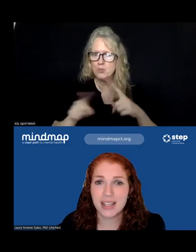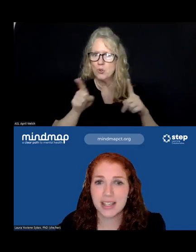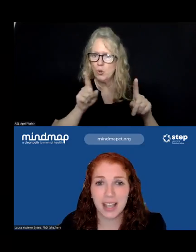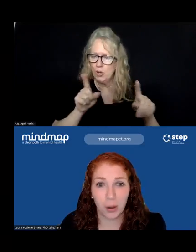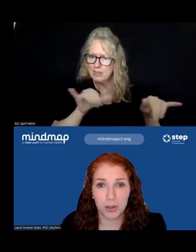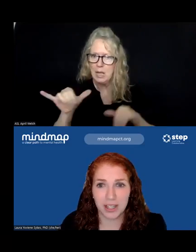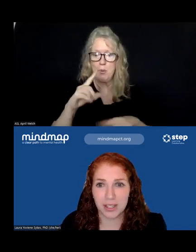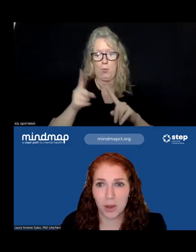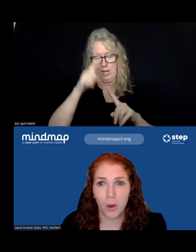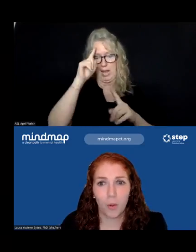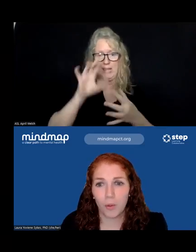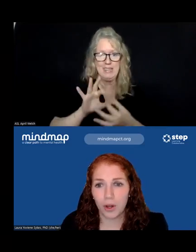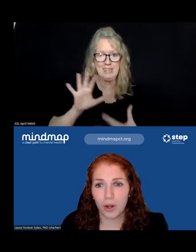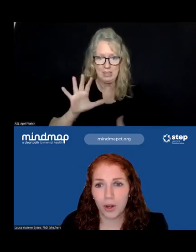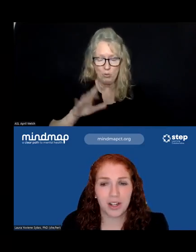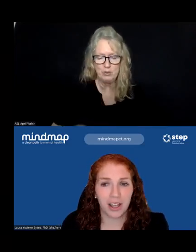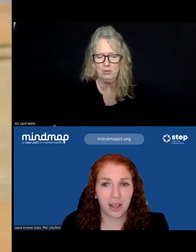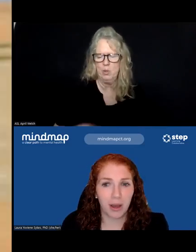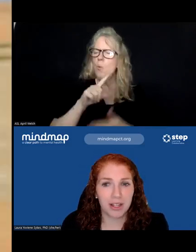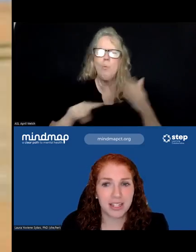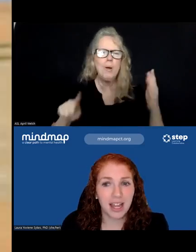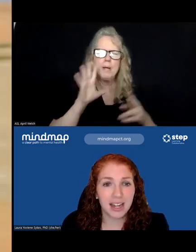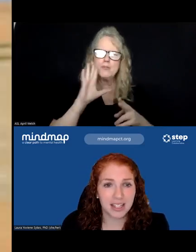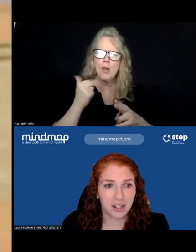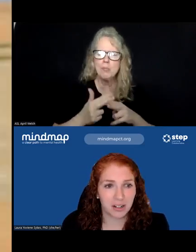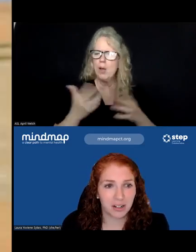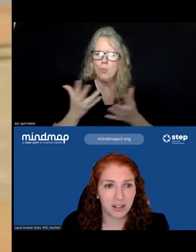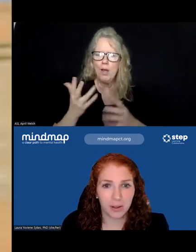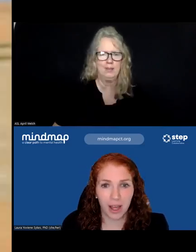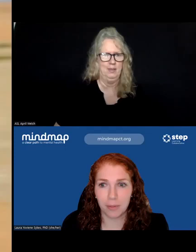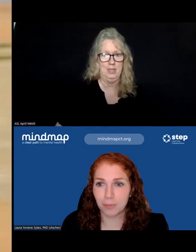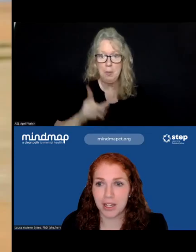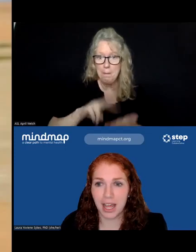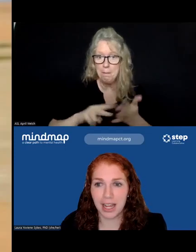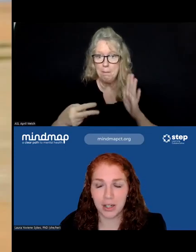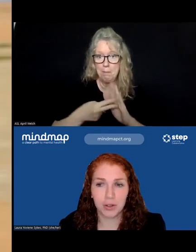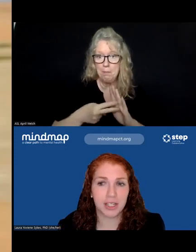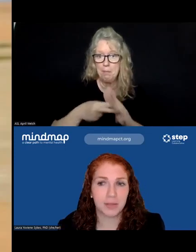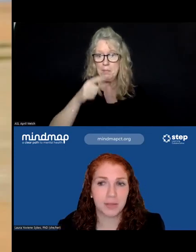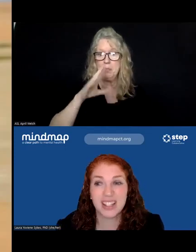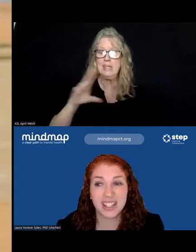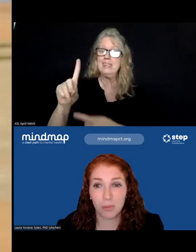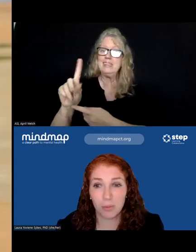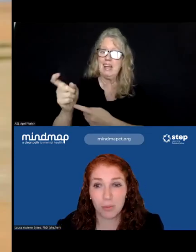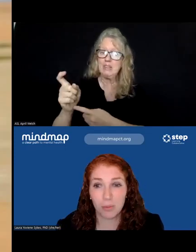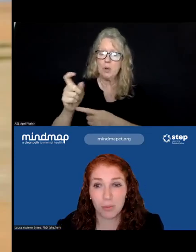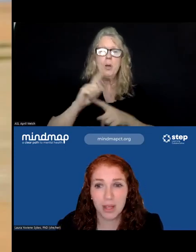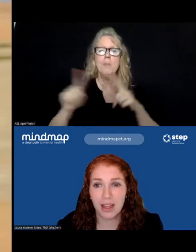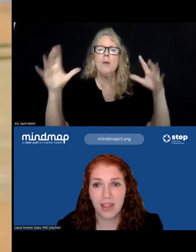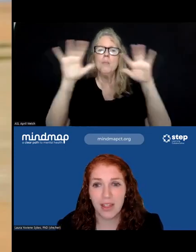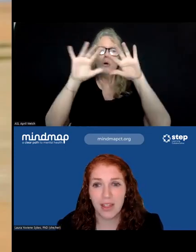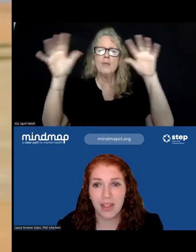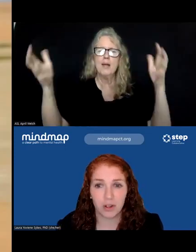I say psychosis, what am I talking about? It's not necessarily a diagnosis, but rather it's an umbrella